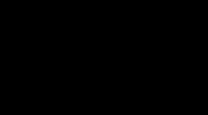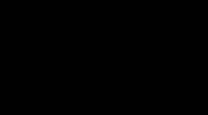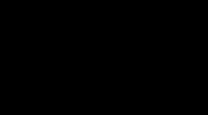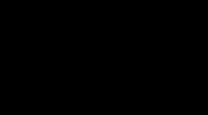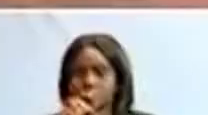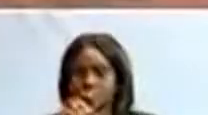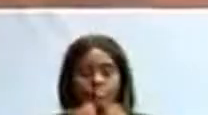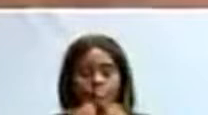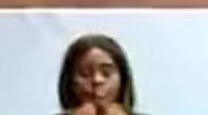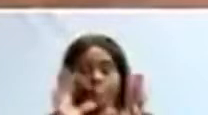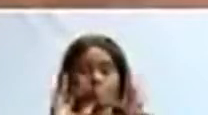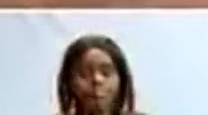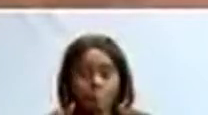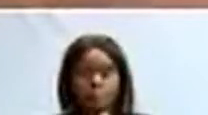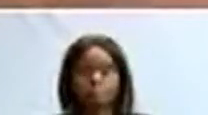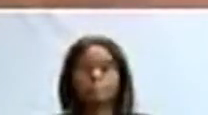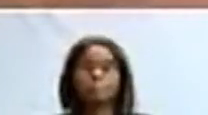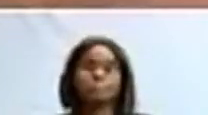accounts.